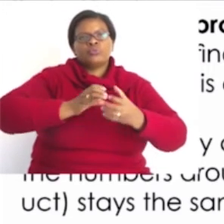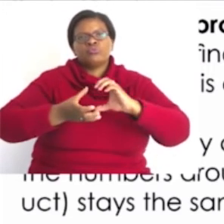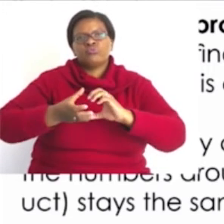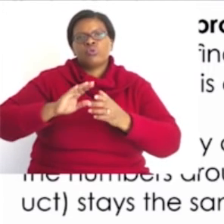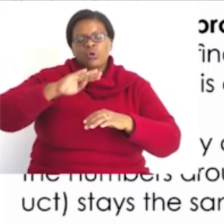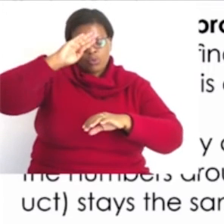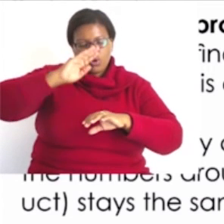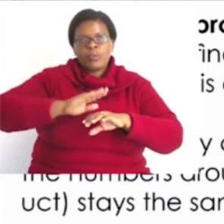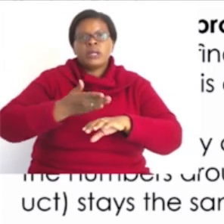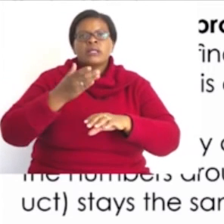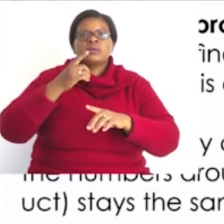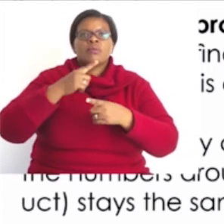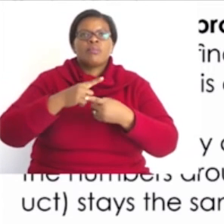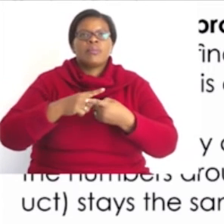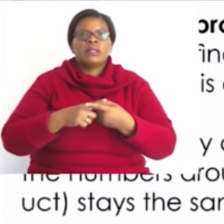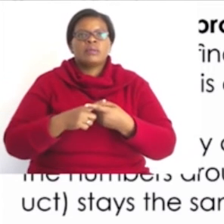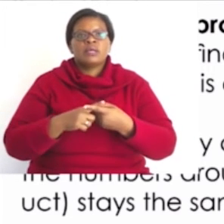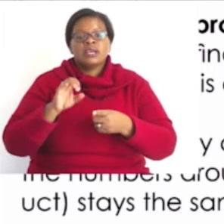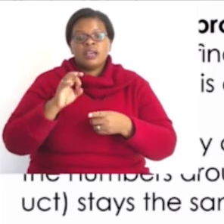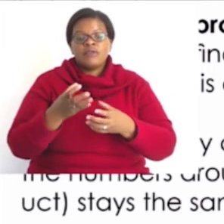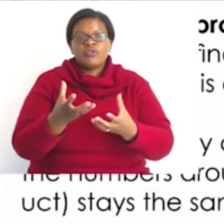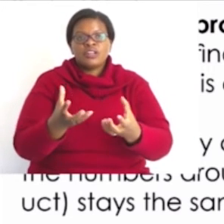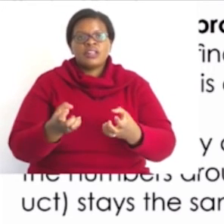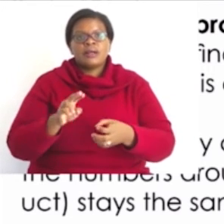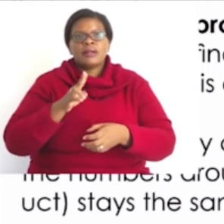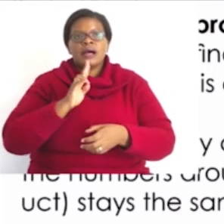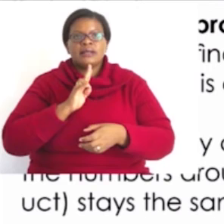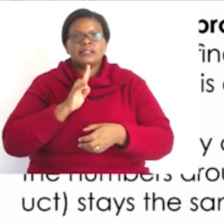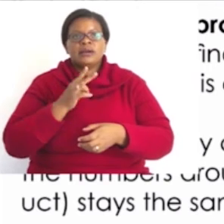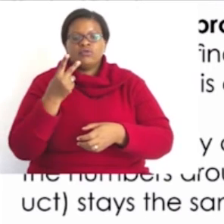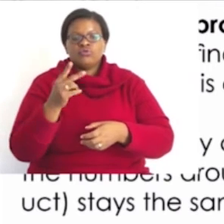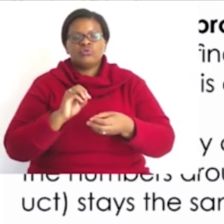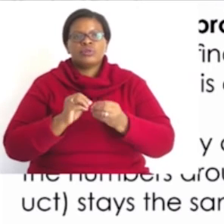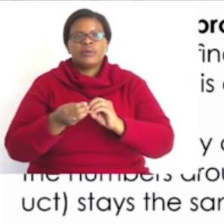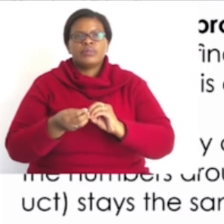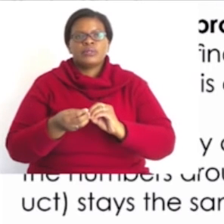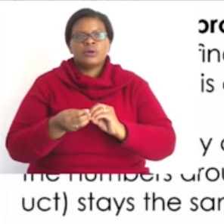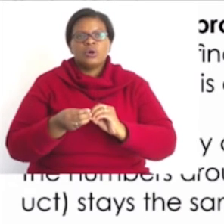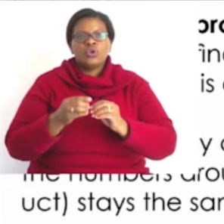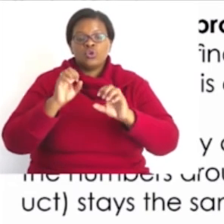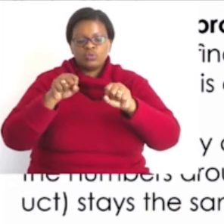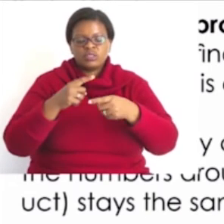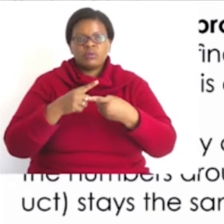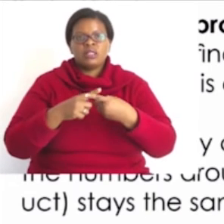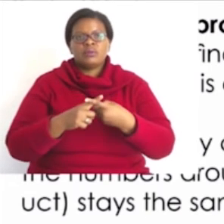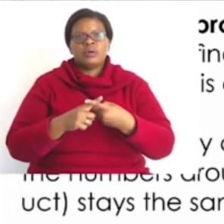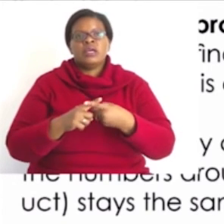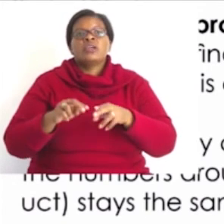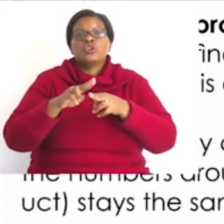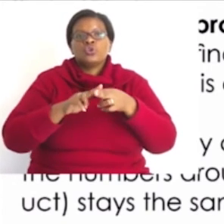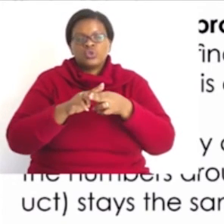multiplications. If you want to find the answer of any two numbers, you multiply them in any